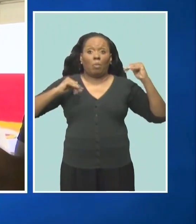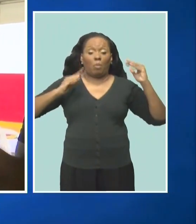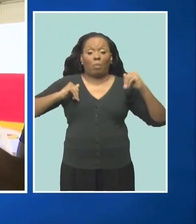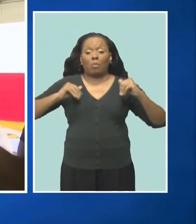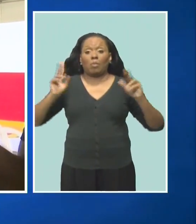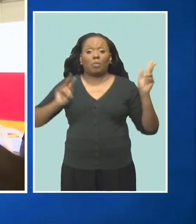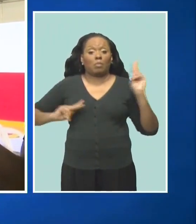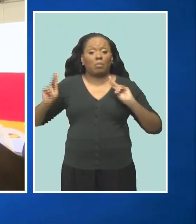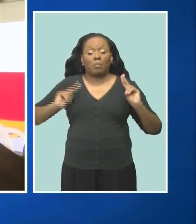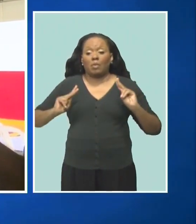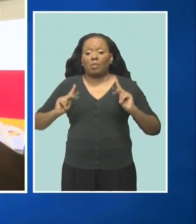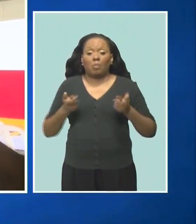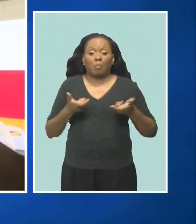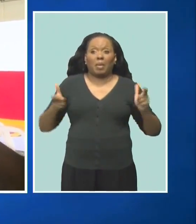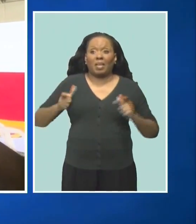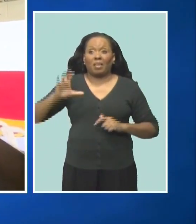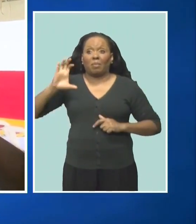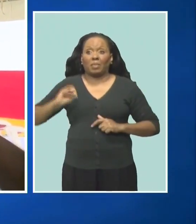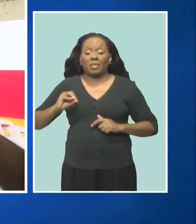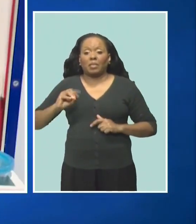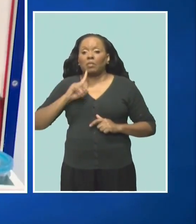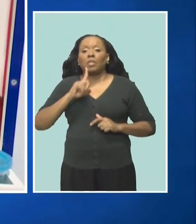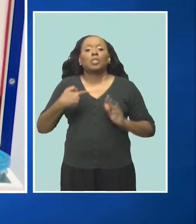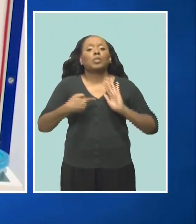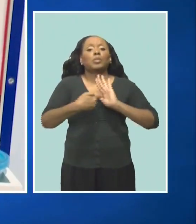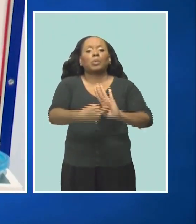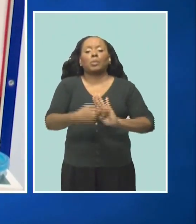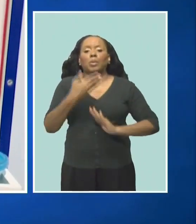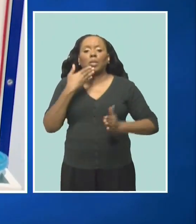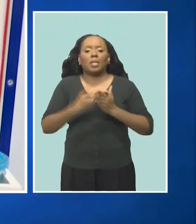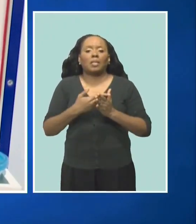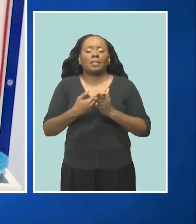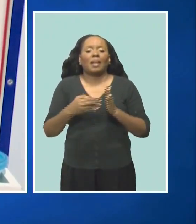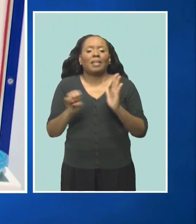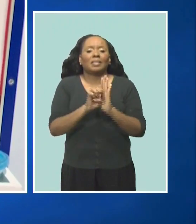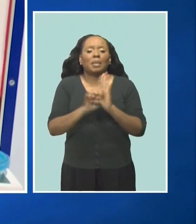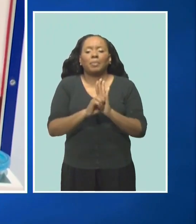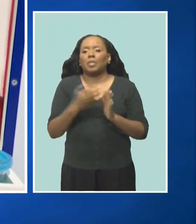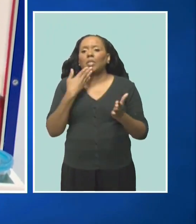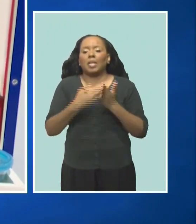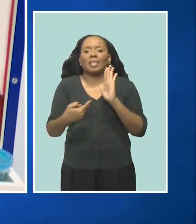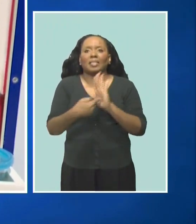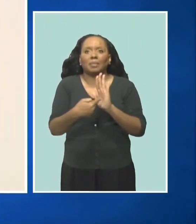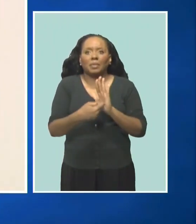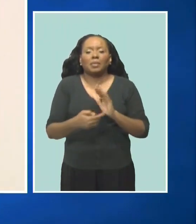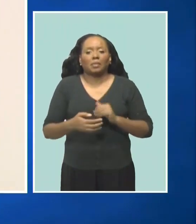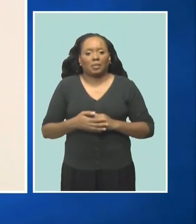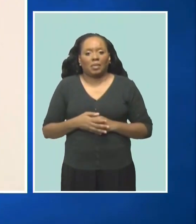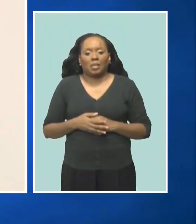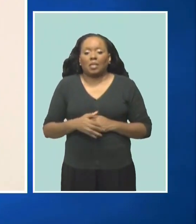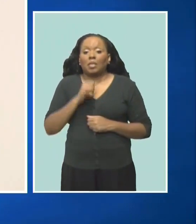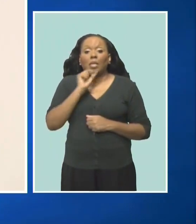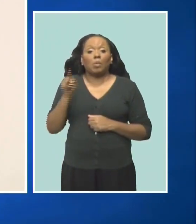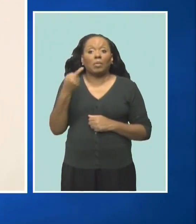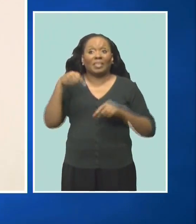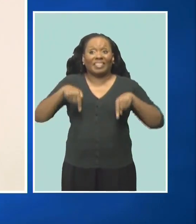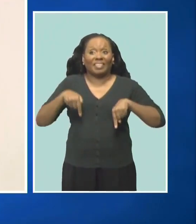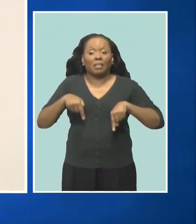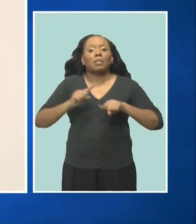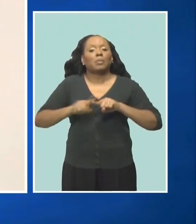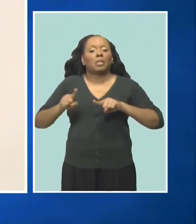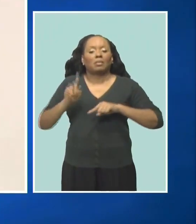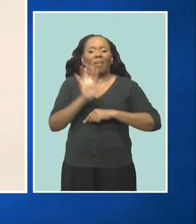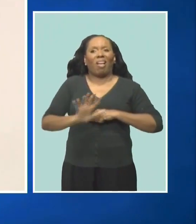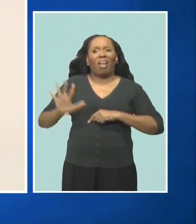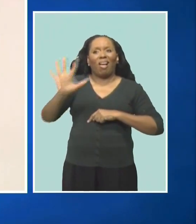an example, and that others can follow. And not just, again, the emphasis is not just in Barbados, but across the region, the